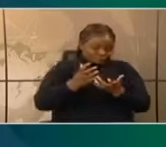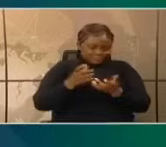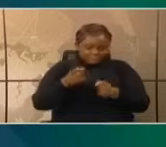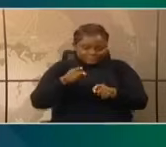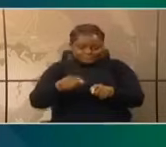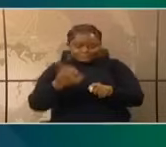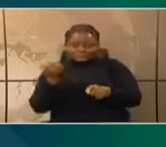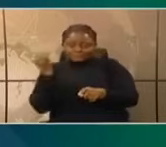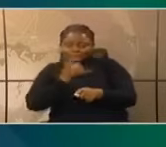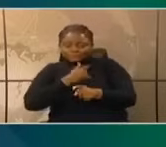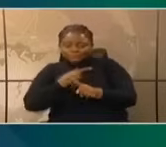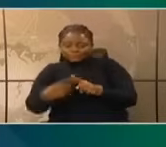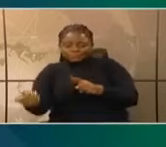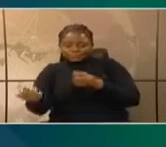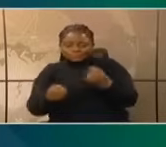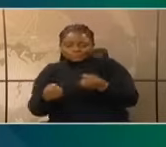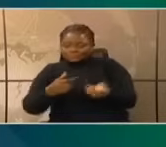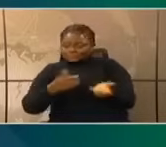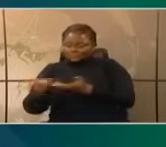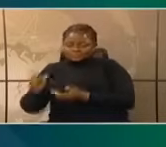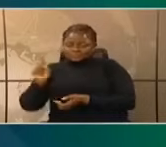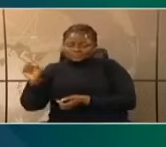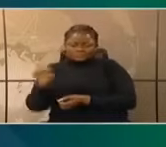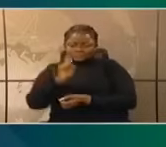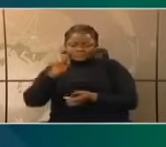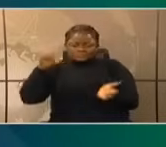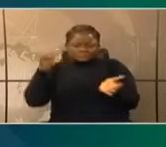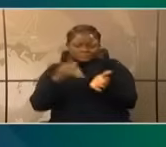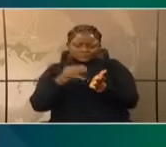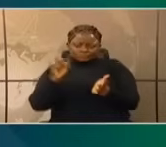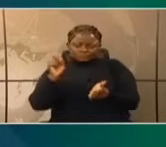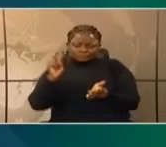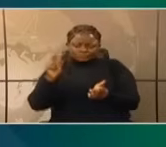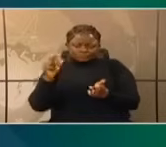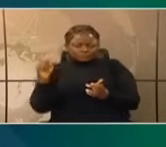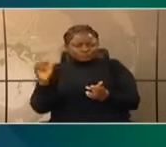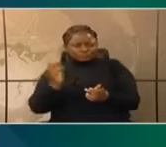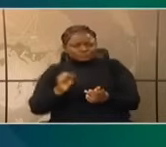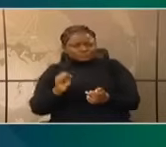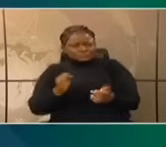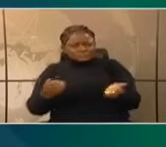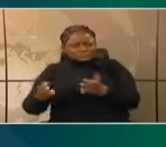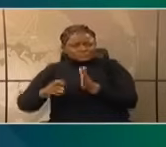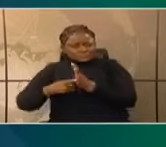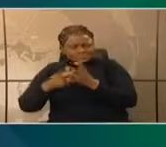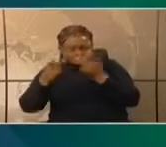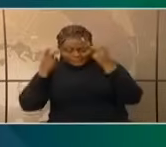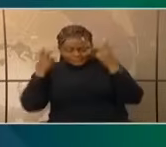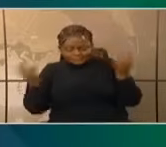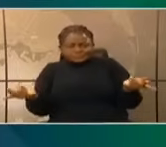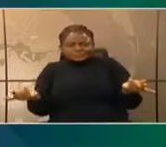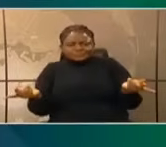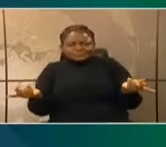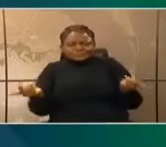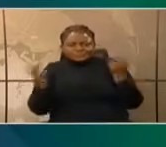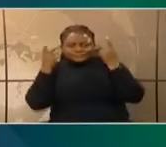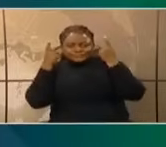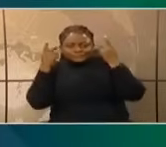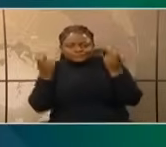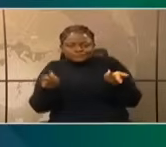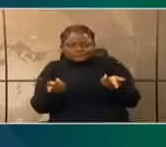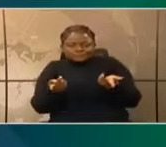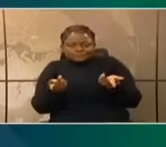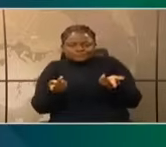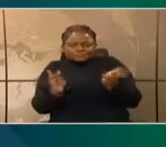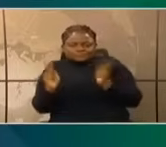yemfa $112,000 den kosie sie kere kere monko. What is wrong with us? Kere kere monko. Na